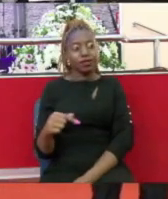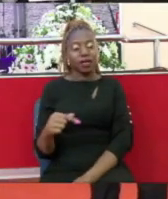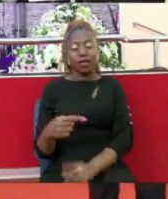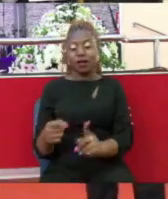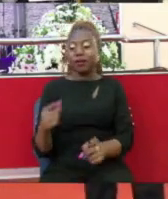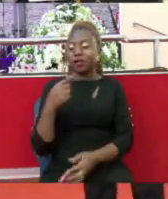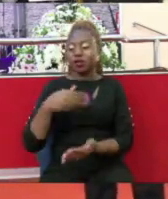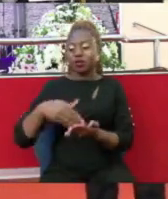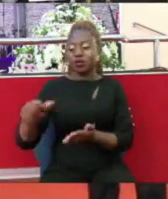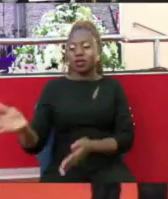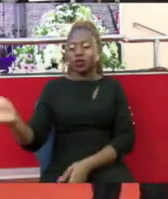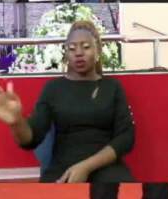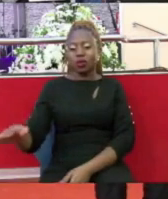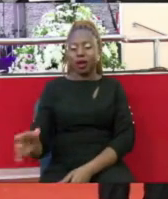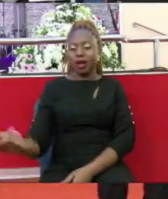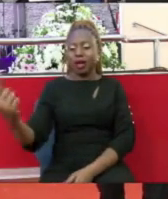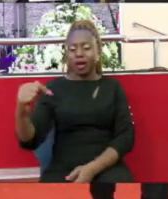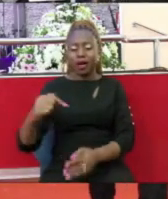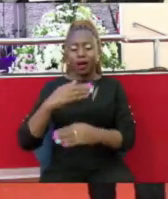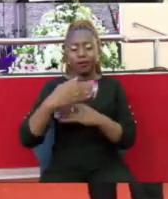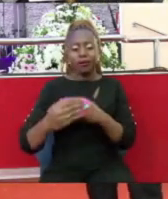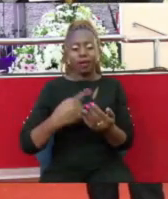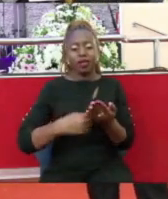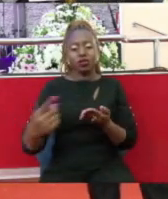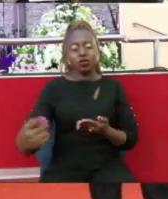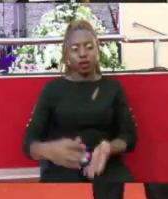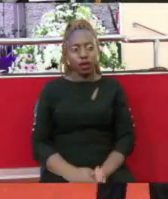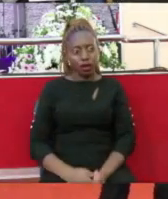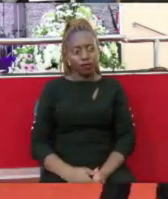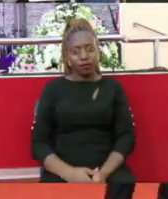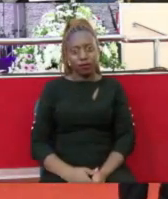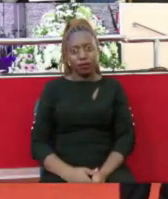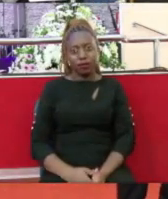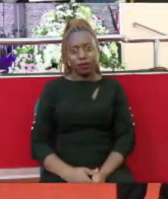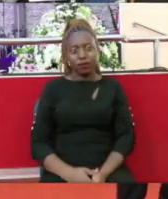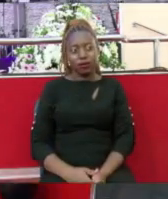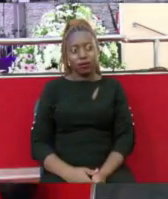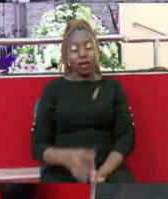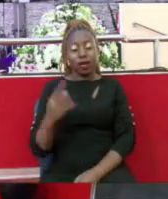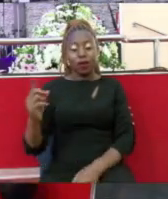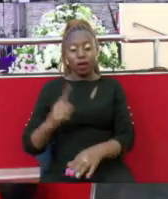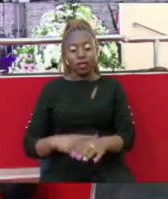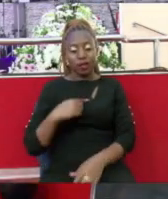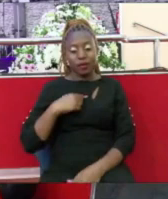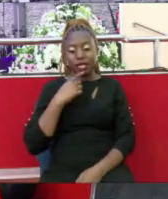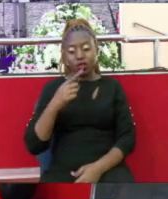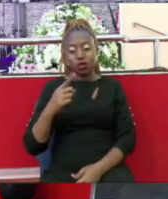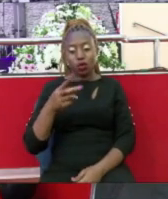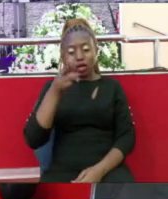week. Kuja the other week. Ama wiki ijayo. One time I told a policeman, wakati